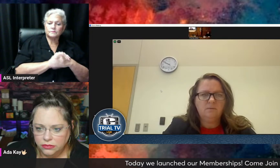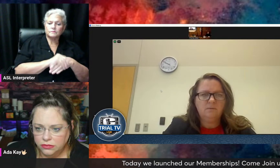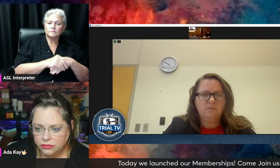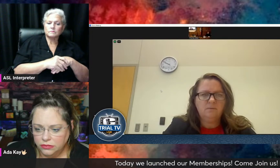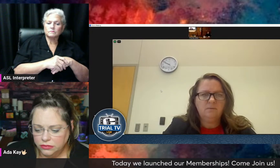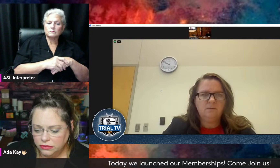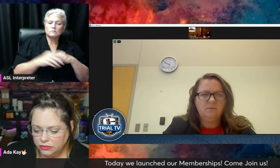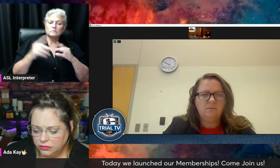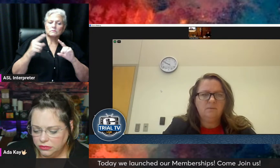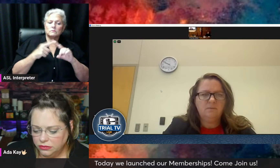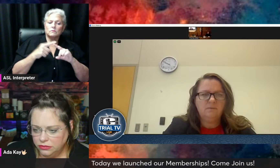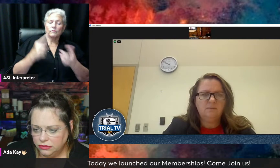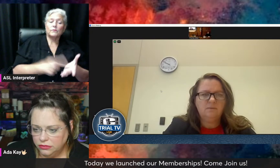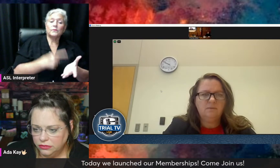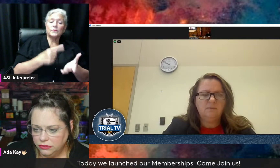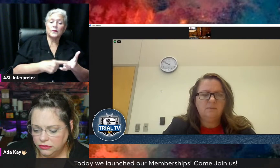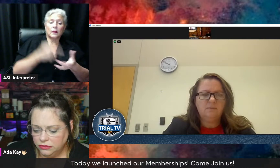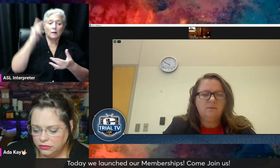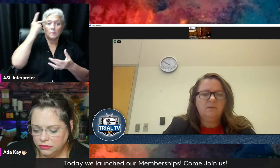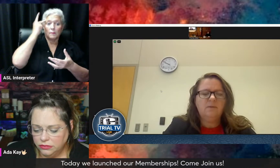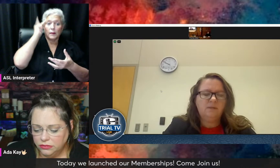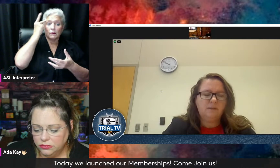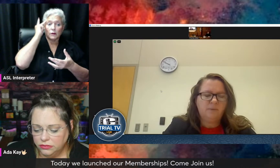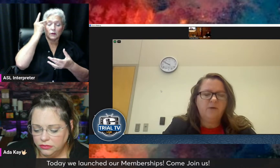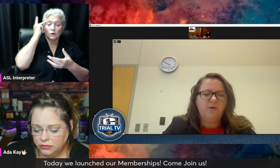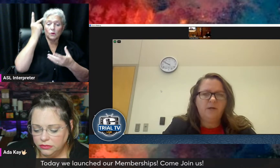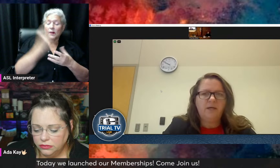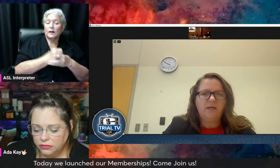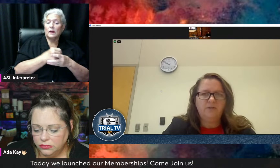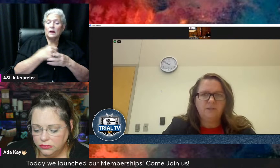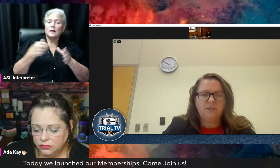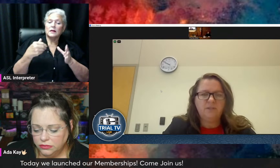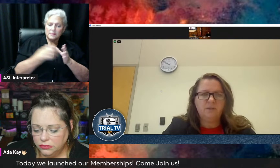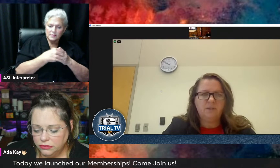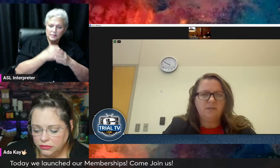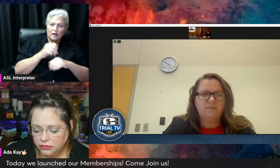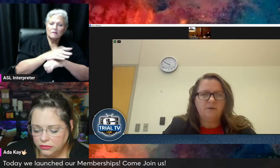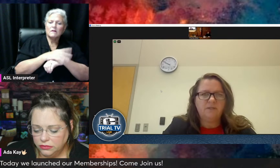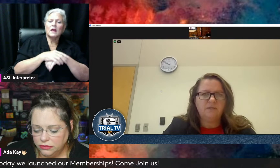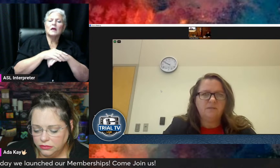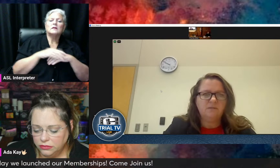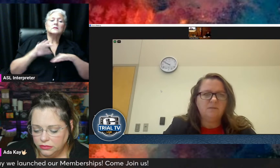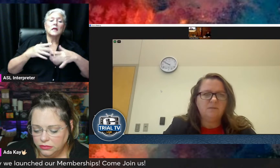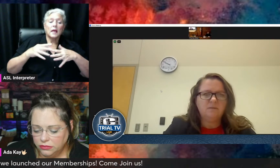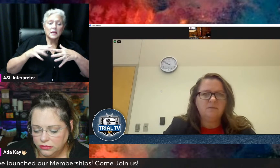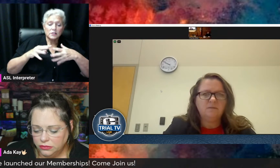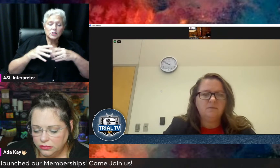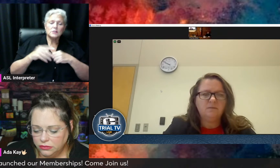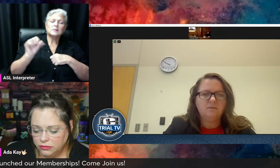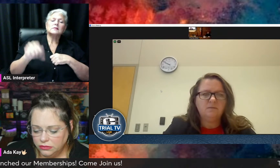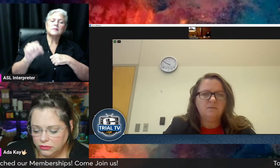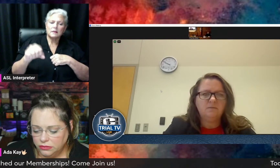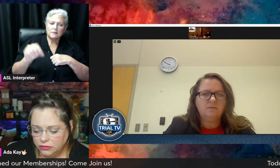Is sometimes paranoia a side effect? Paranoia, anxiousness can be a side effect, yes.